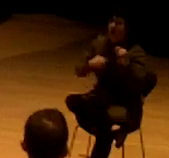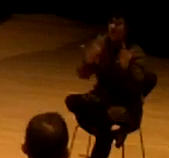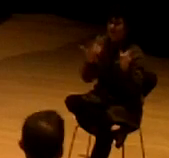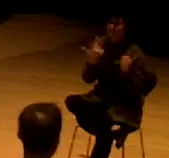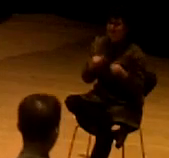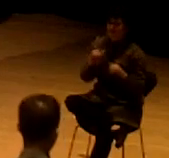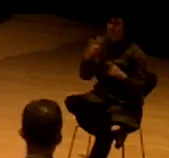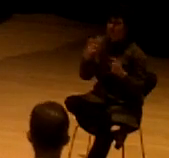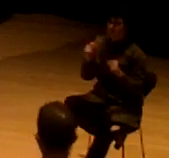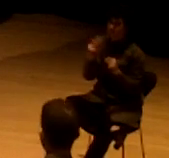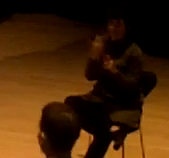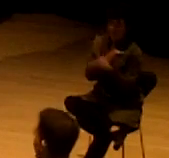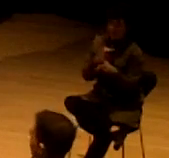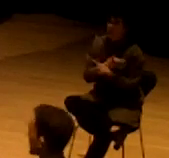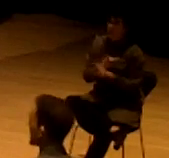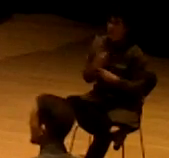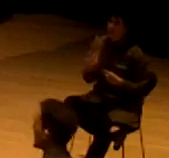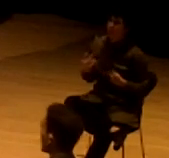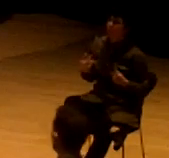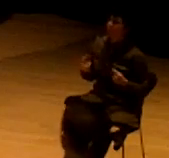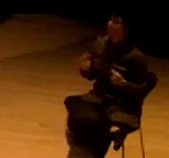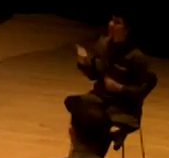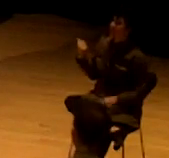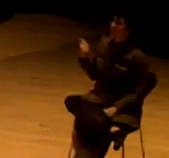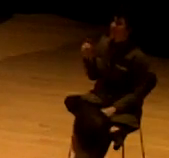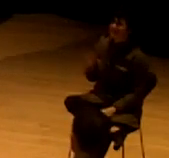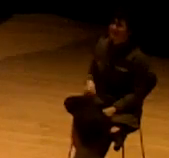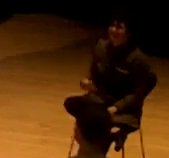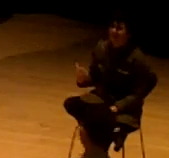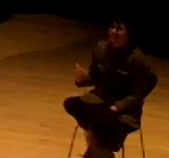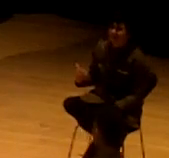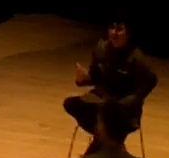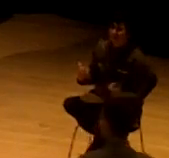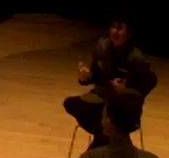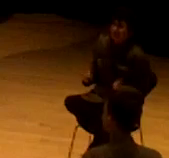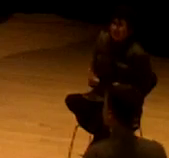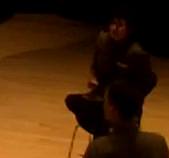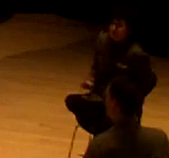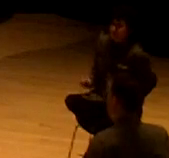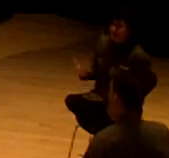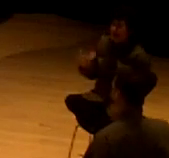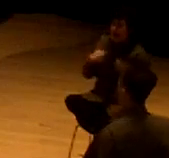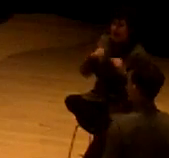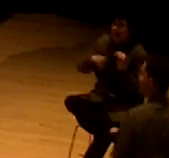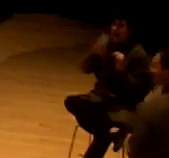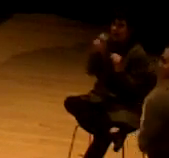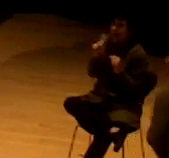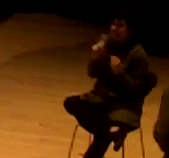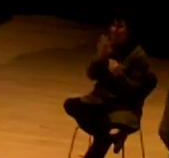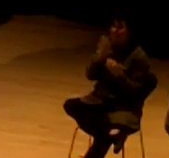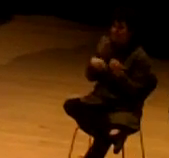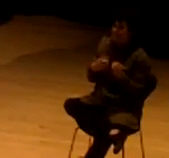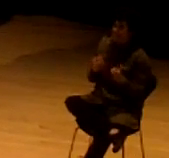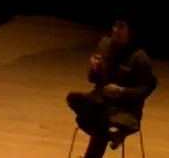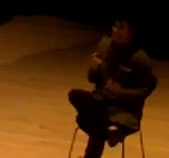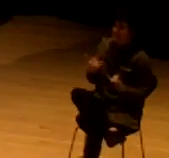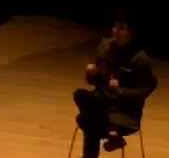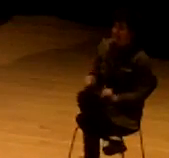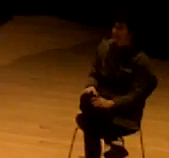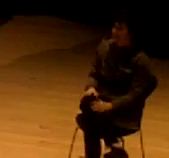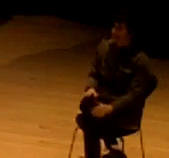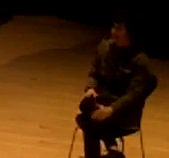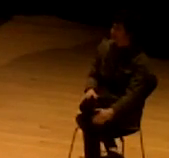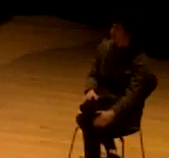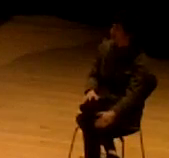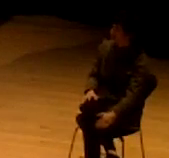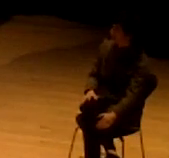see the film, I figure out a little bit more. I mean, it's really like we picked up the camera, we weren't planning to make a documentary.